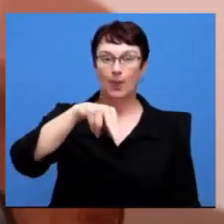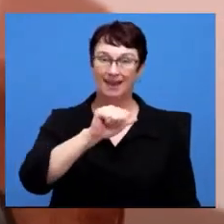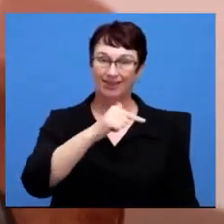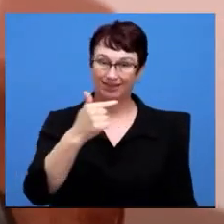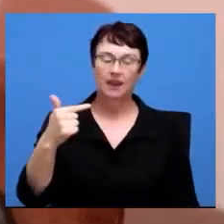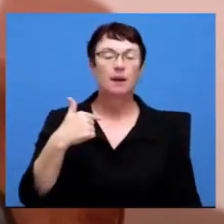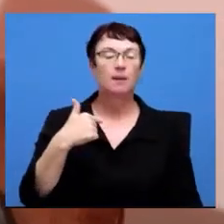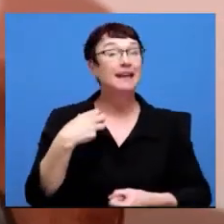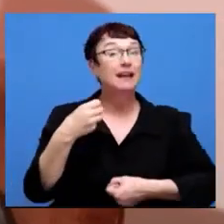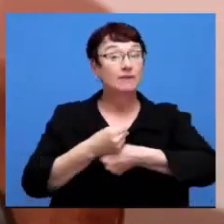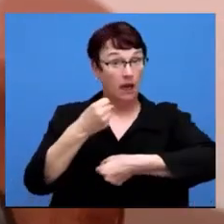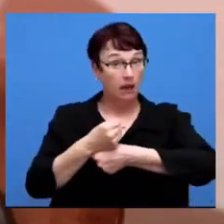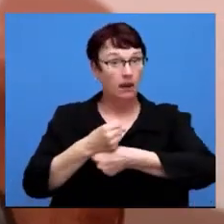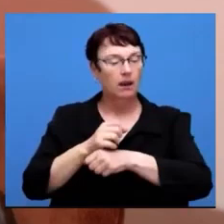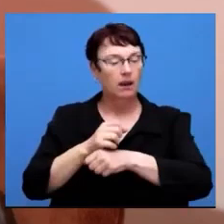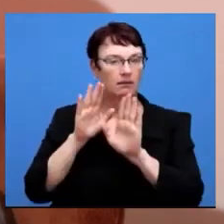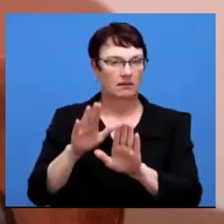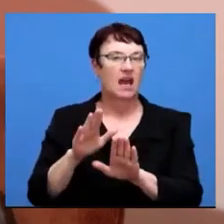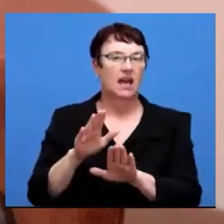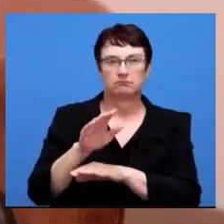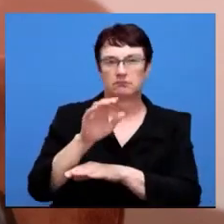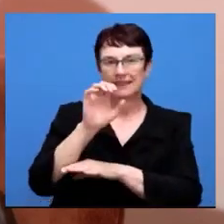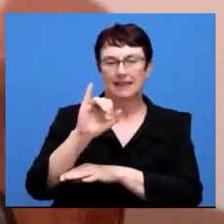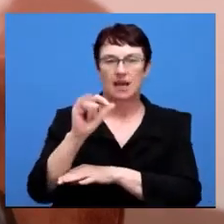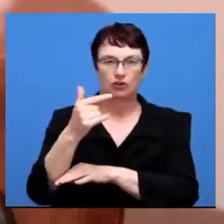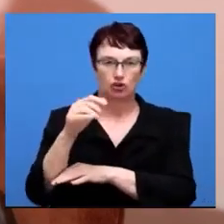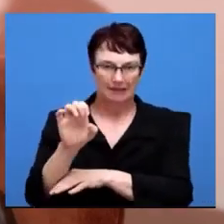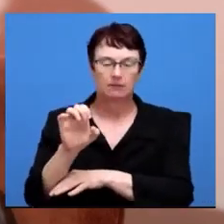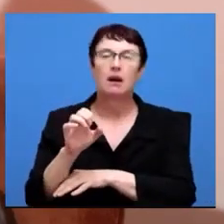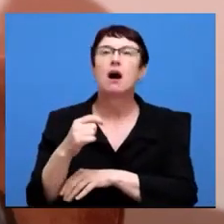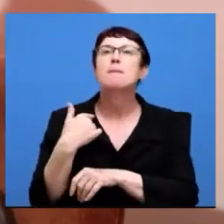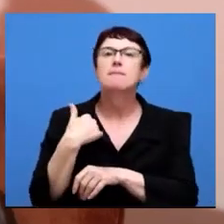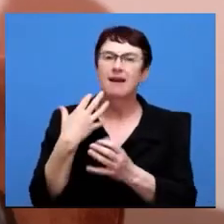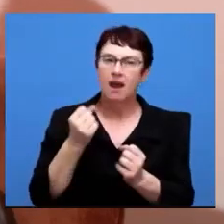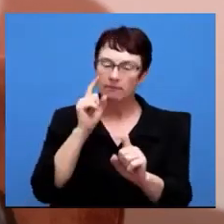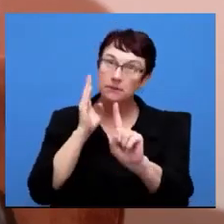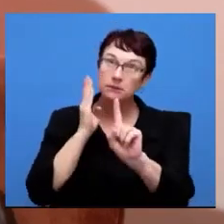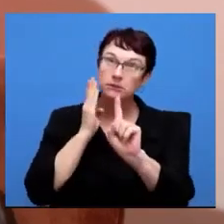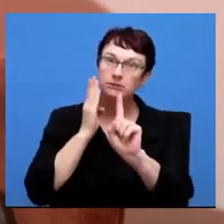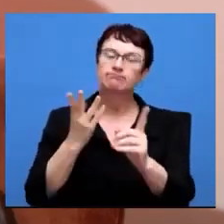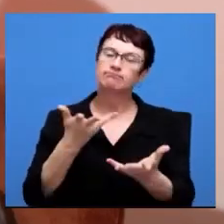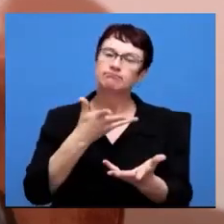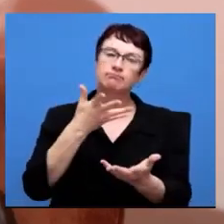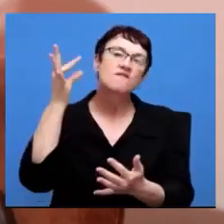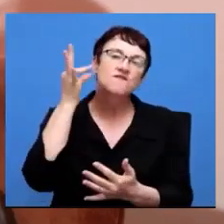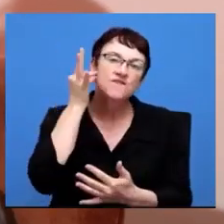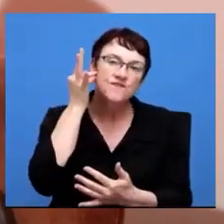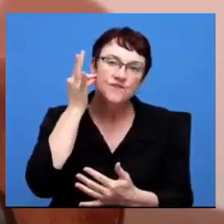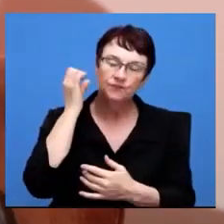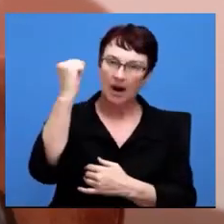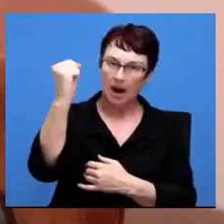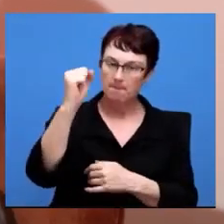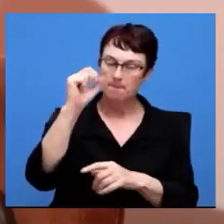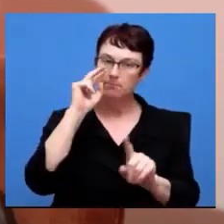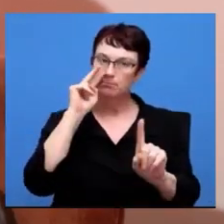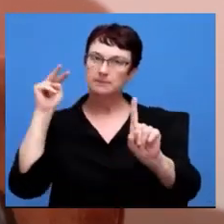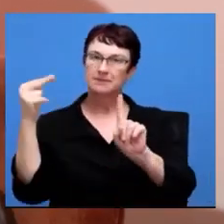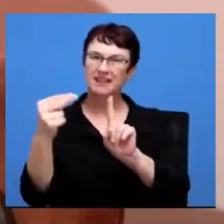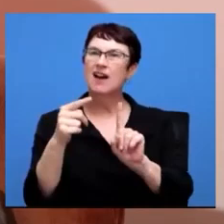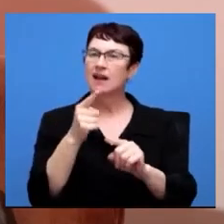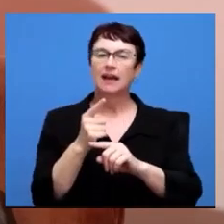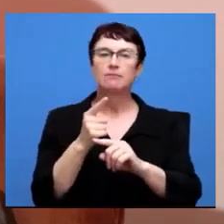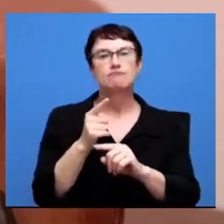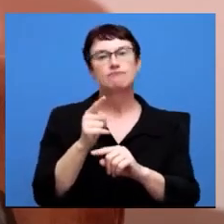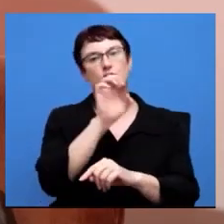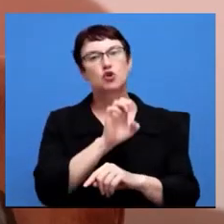environmental protection and management with a specific focus on feminist perspectives to the European Green Deal, and I'm going to be your